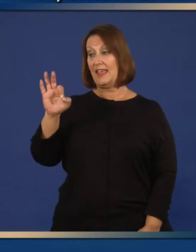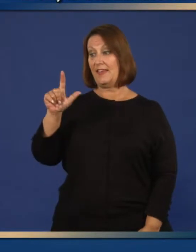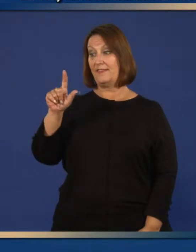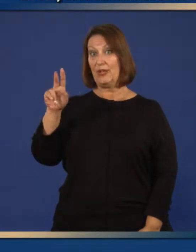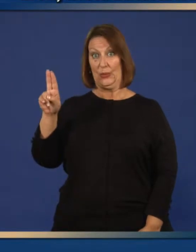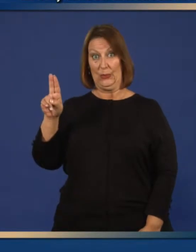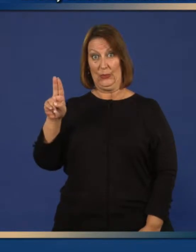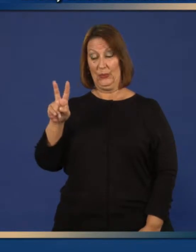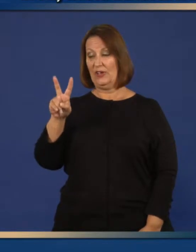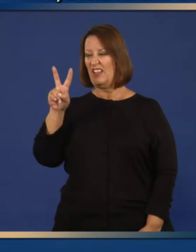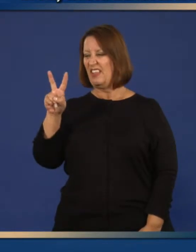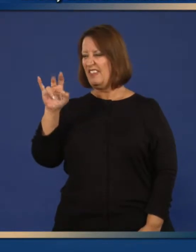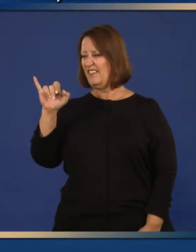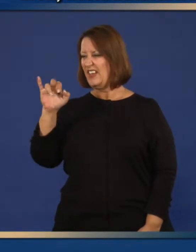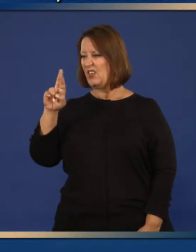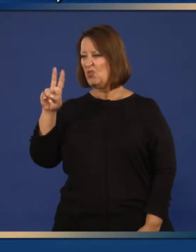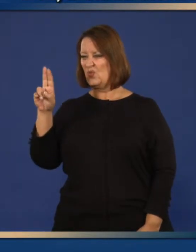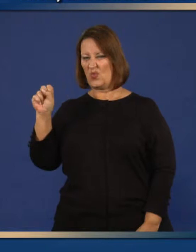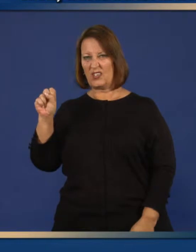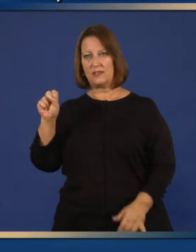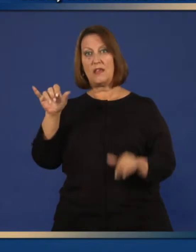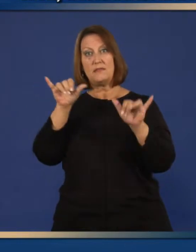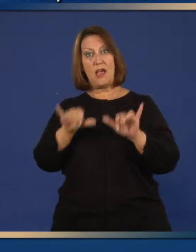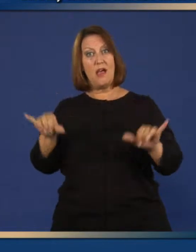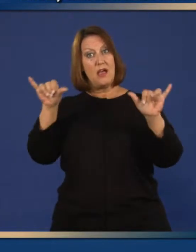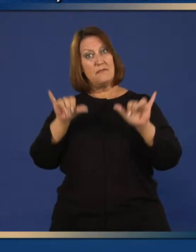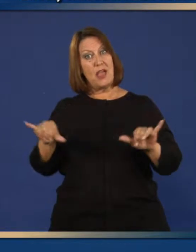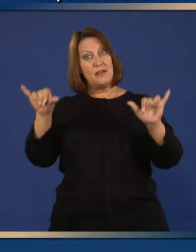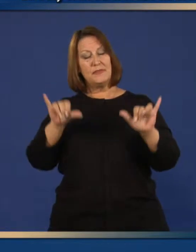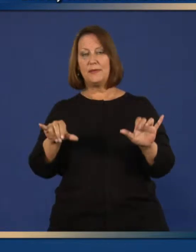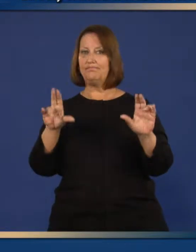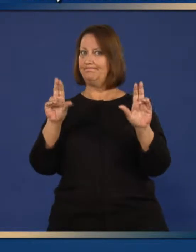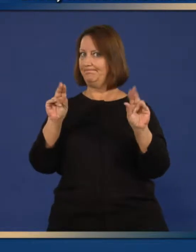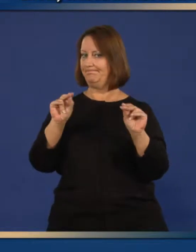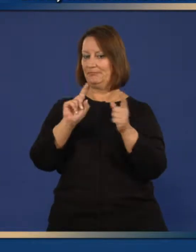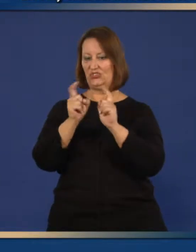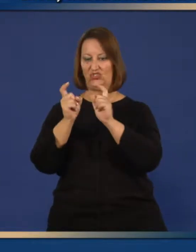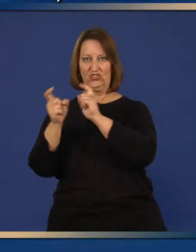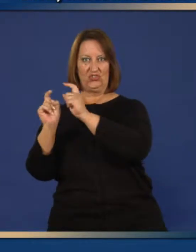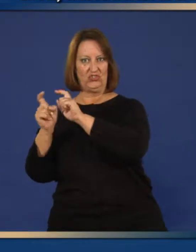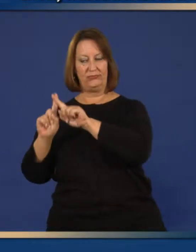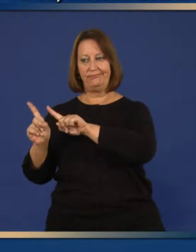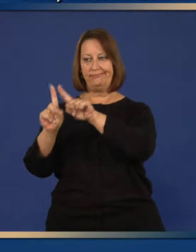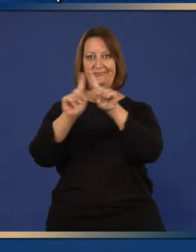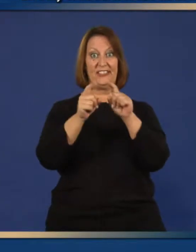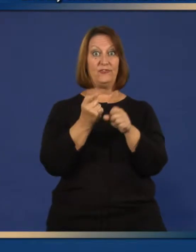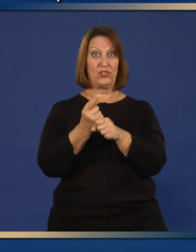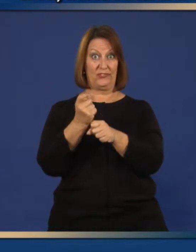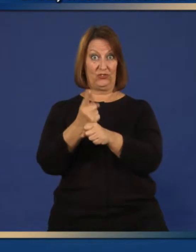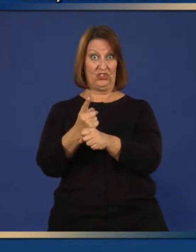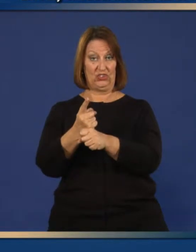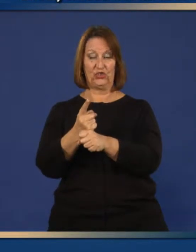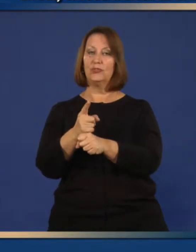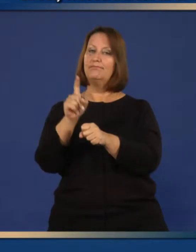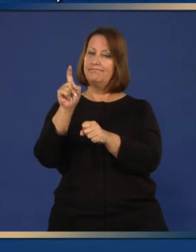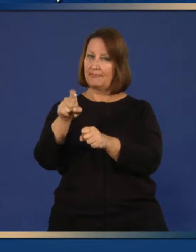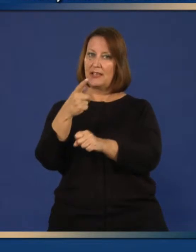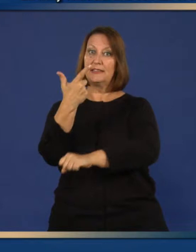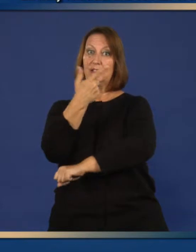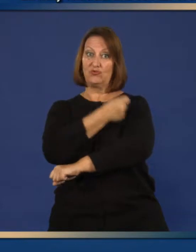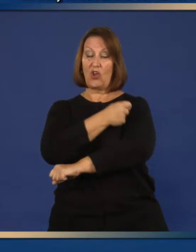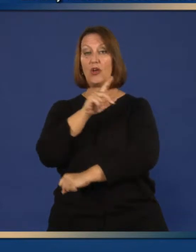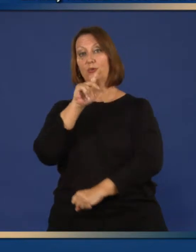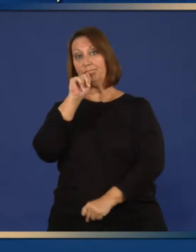Influenza viruses are always changing, so annual vaccination is recommended. Each